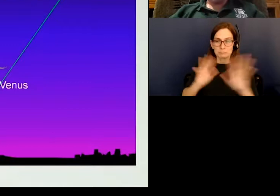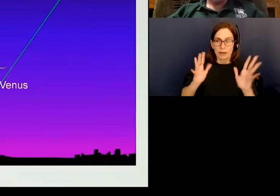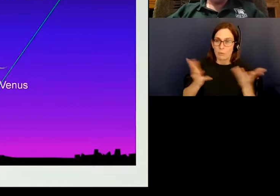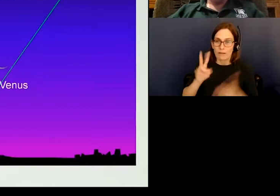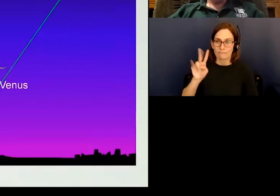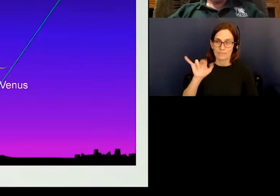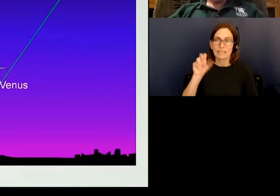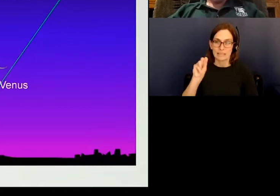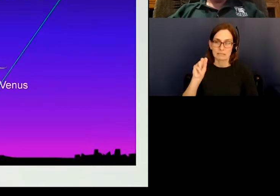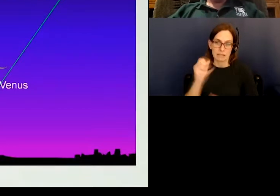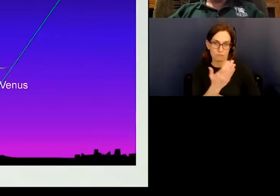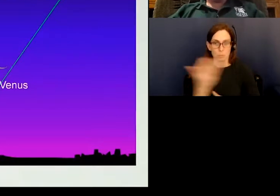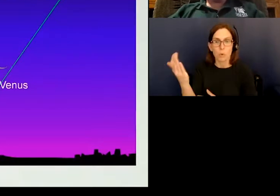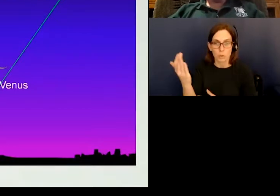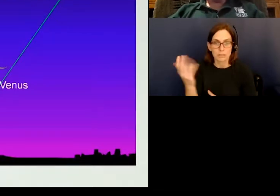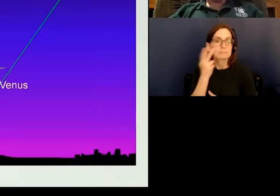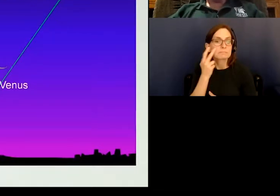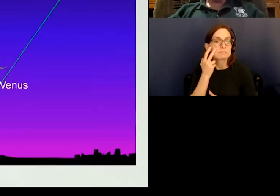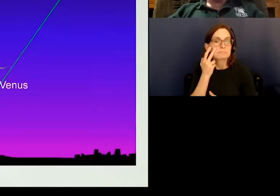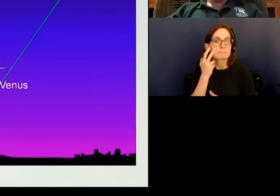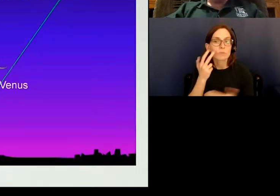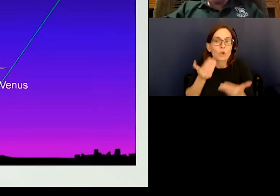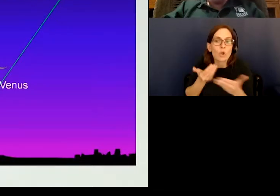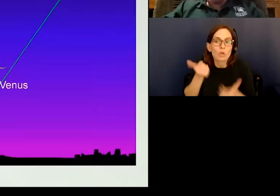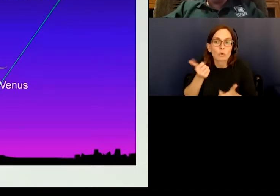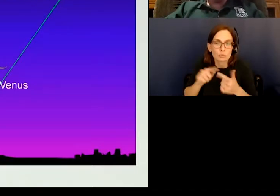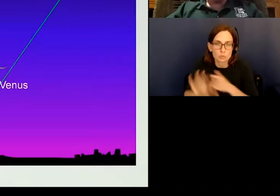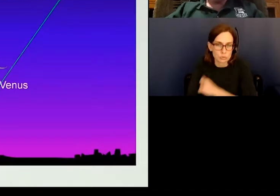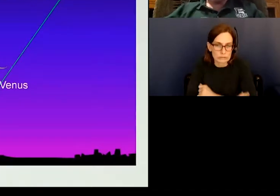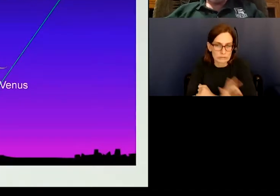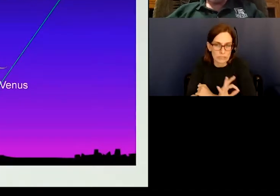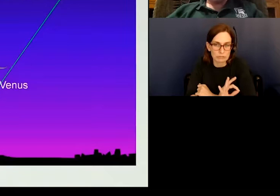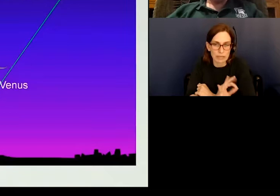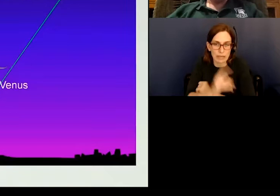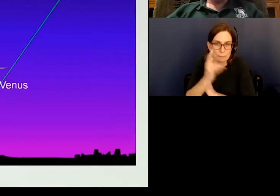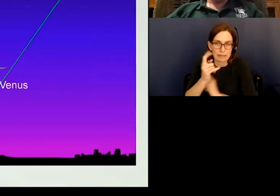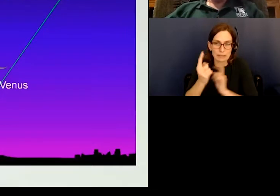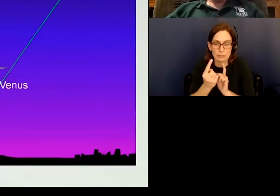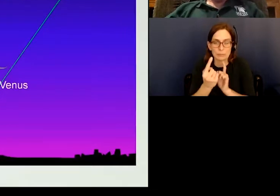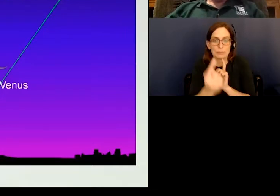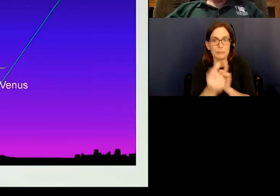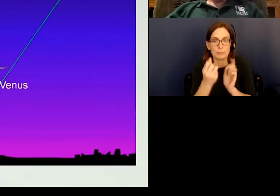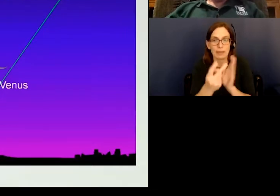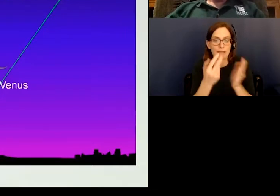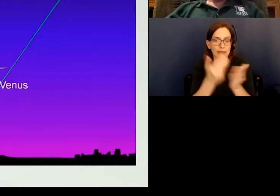in the mornings. It's getting closer to sunrise because, as I said earlier, it's drifting backwards into the sun.